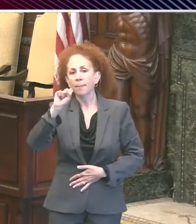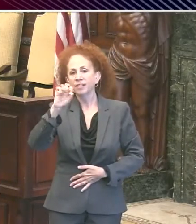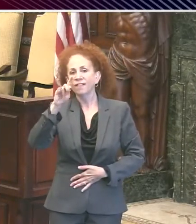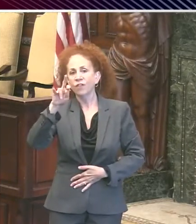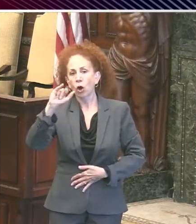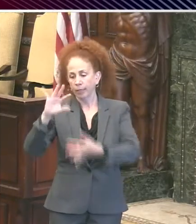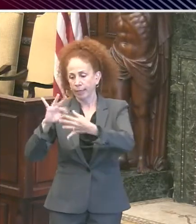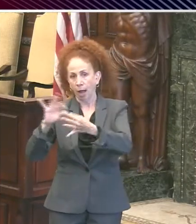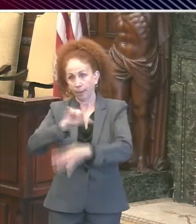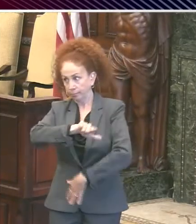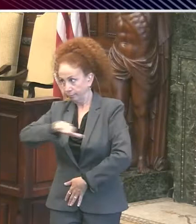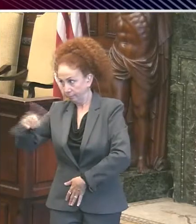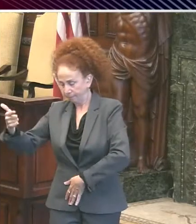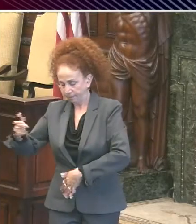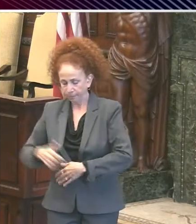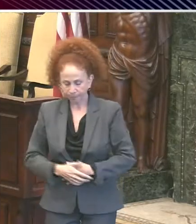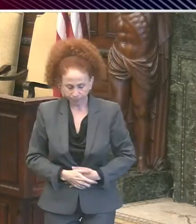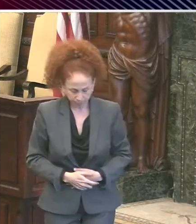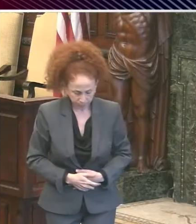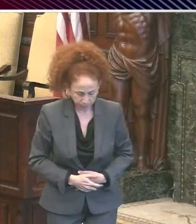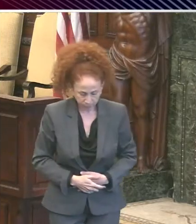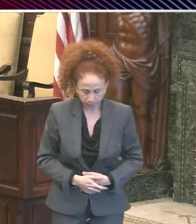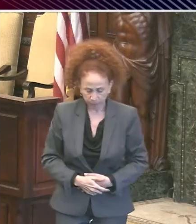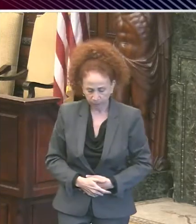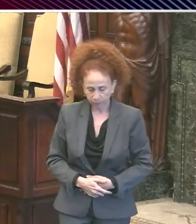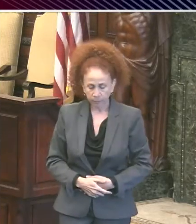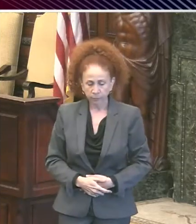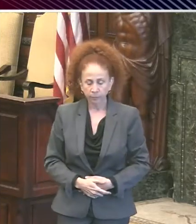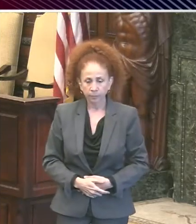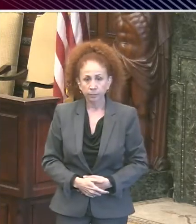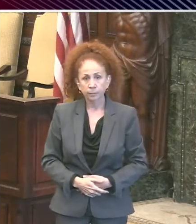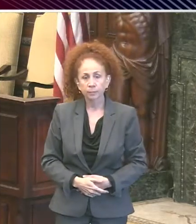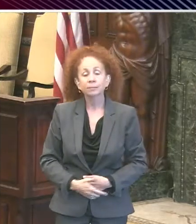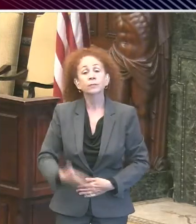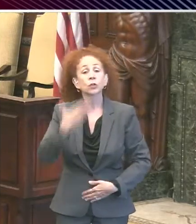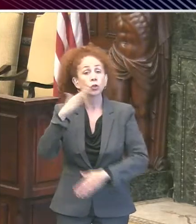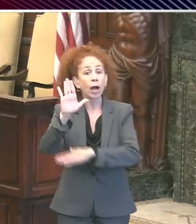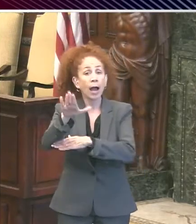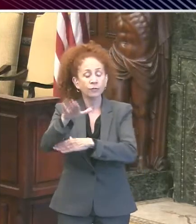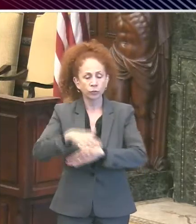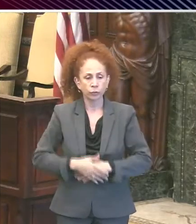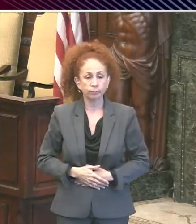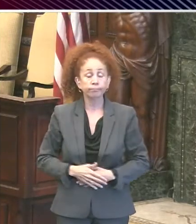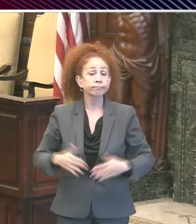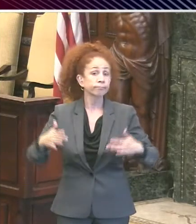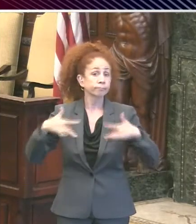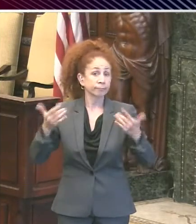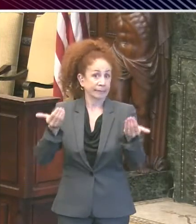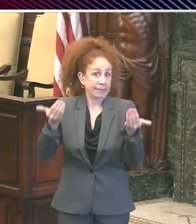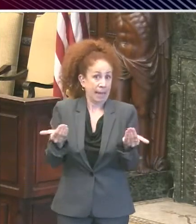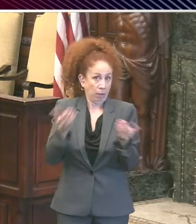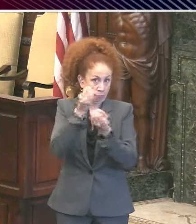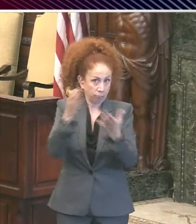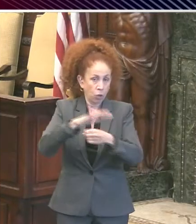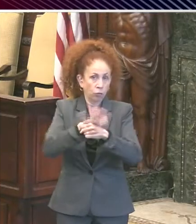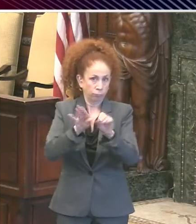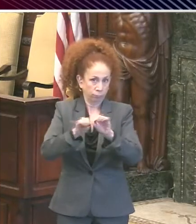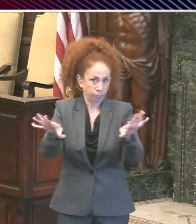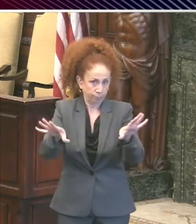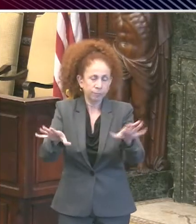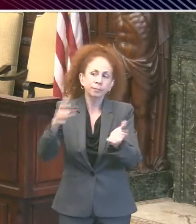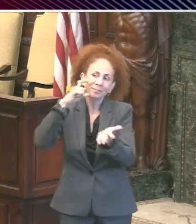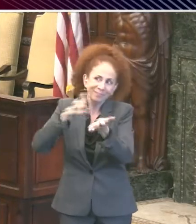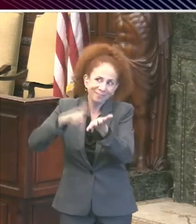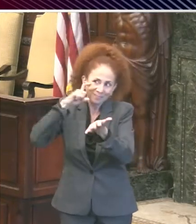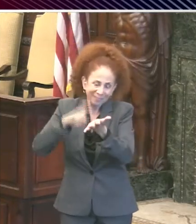Farley. Dr. Farley, you now have the floor. Good afternoon. Here's the update on the coronavirus. We are seeing